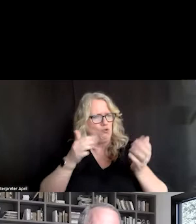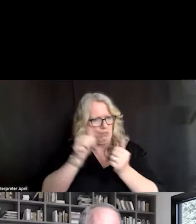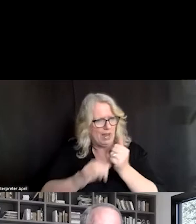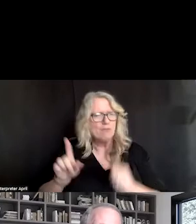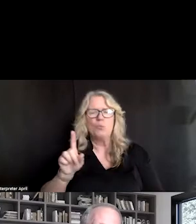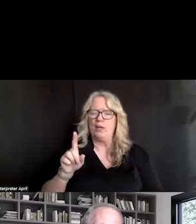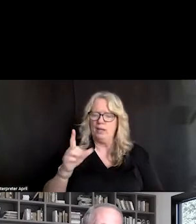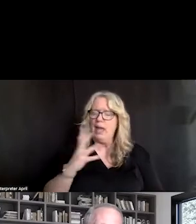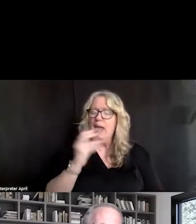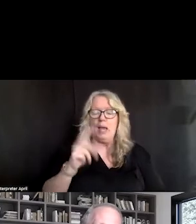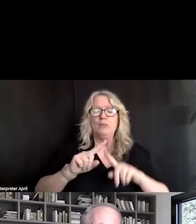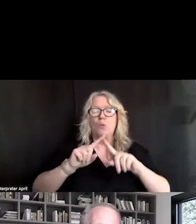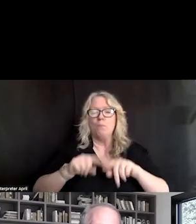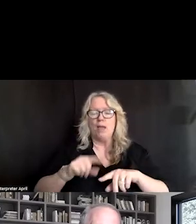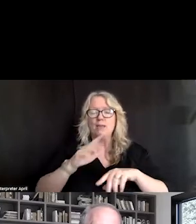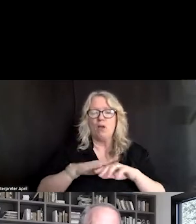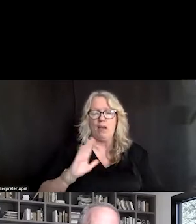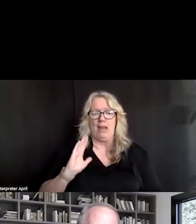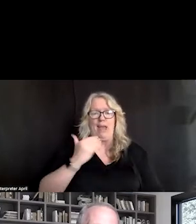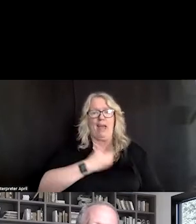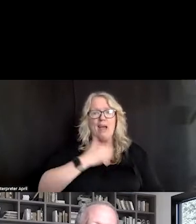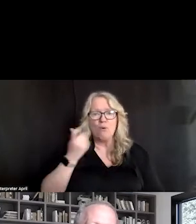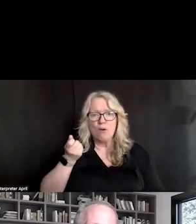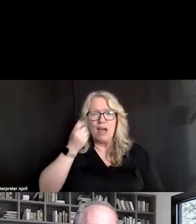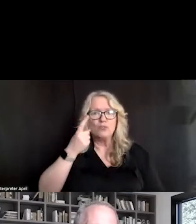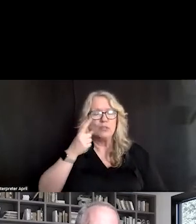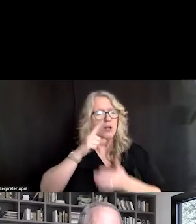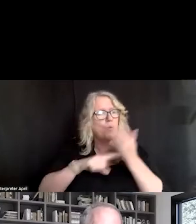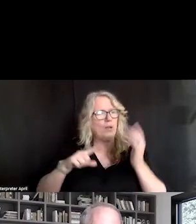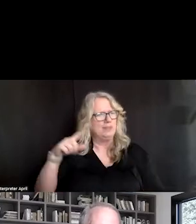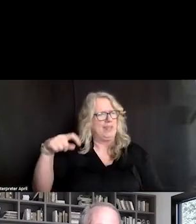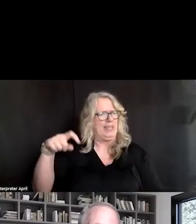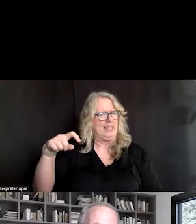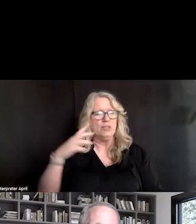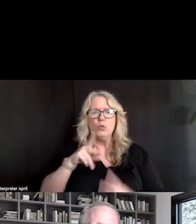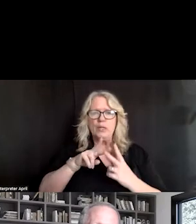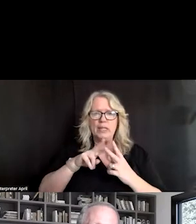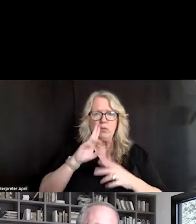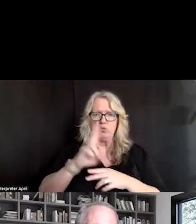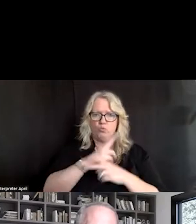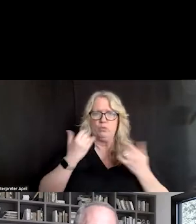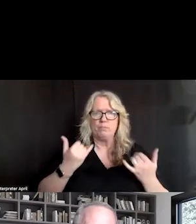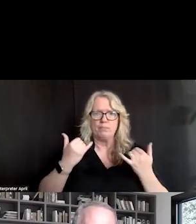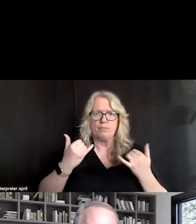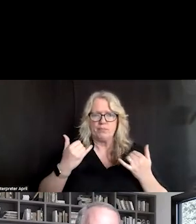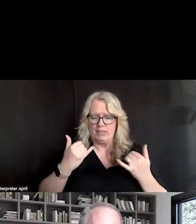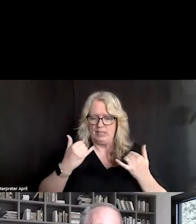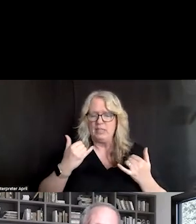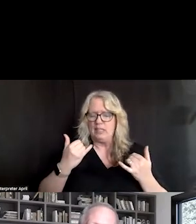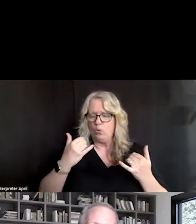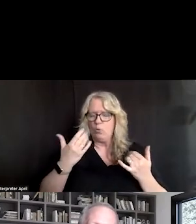need. And based upon our understanding of what that need is, you're either using the existing chassis you've